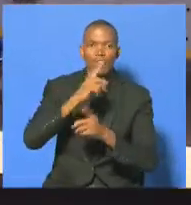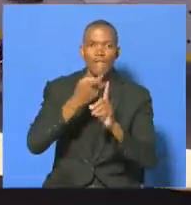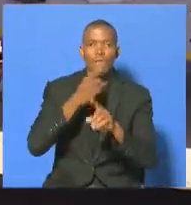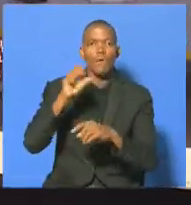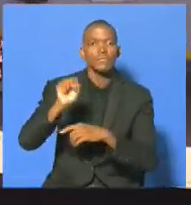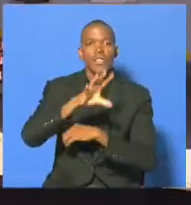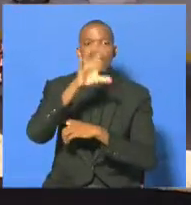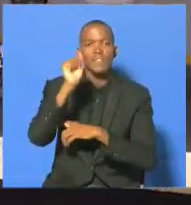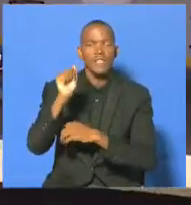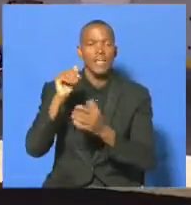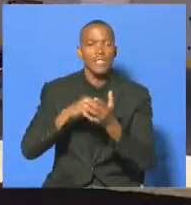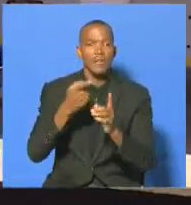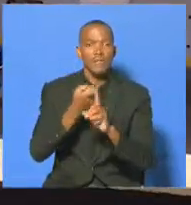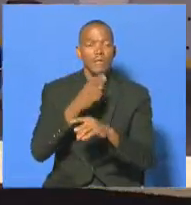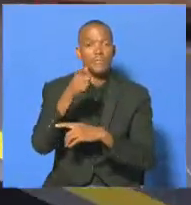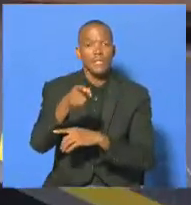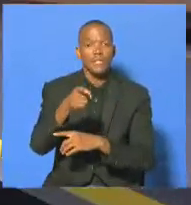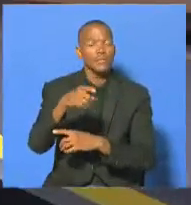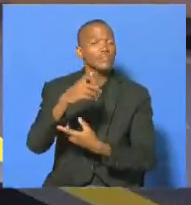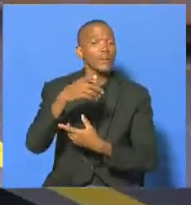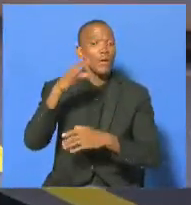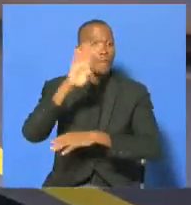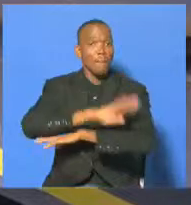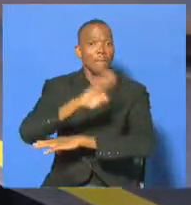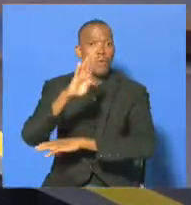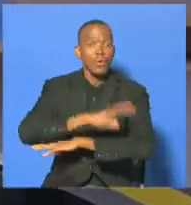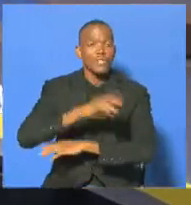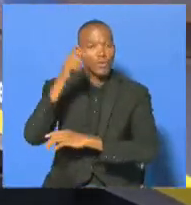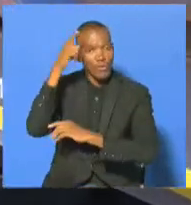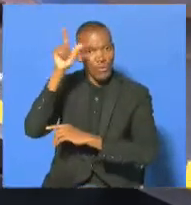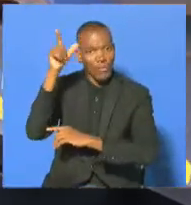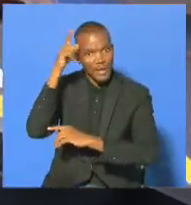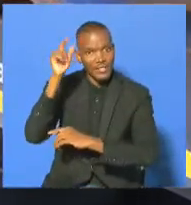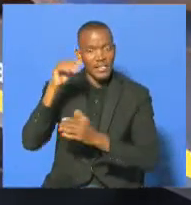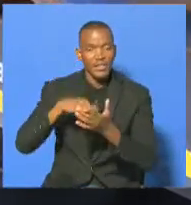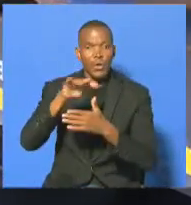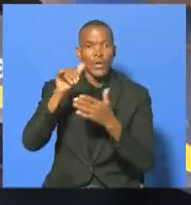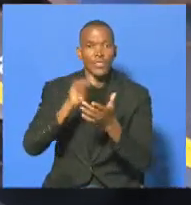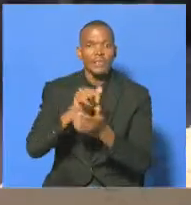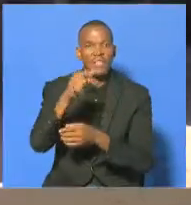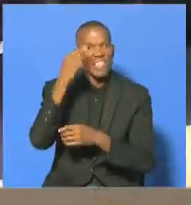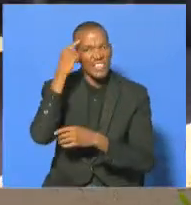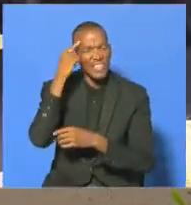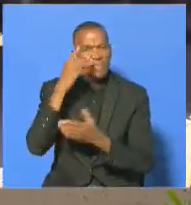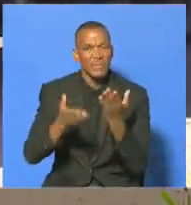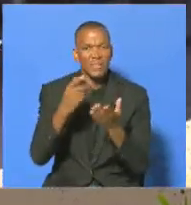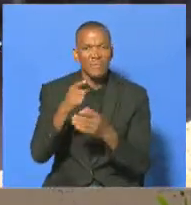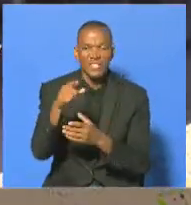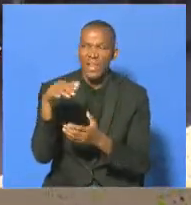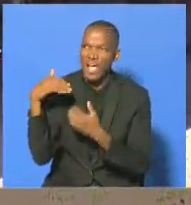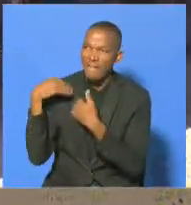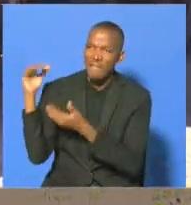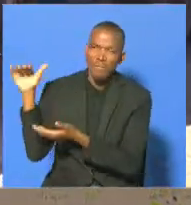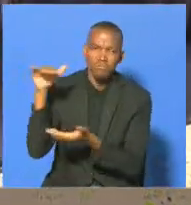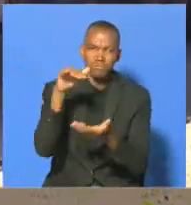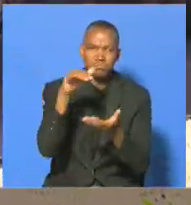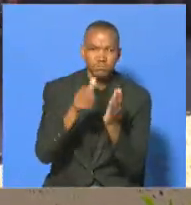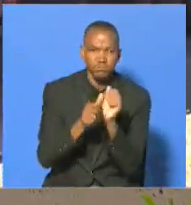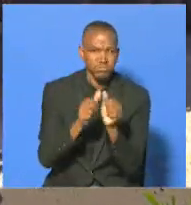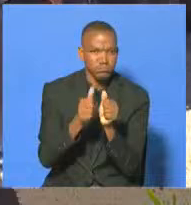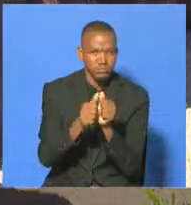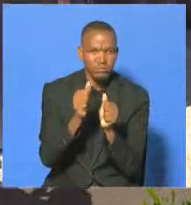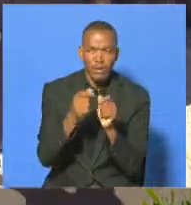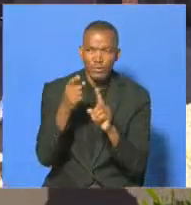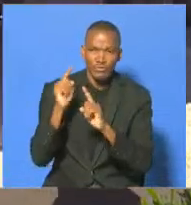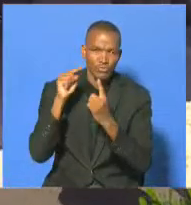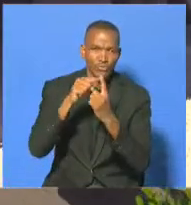Africa through Pioneer Border Gate in Lobatse. Unfortunately, one may think they are only carrying maize load to Zimbabwe as